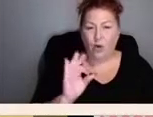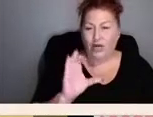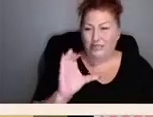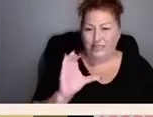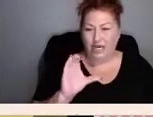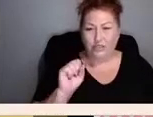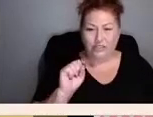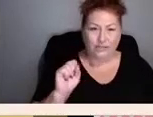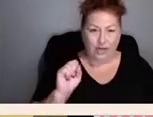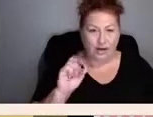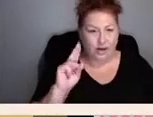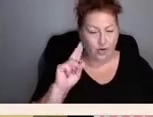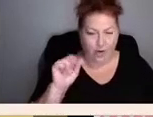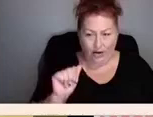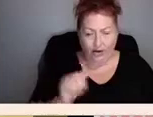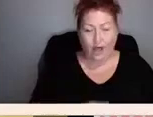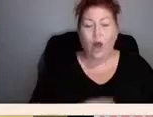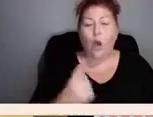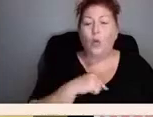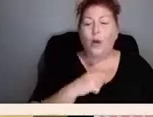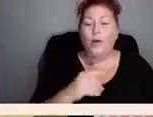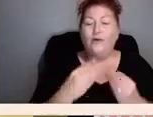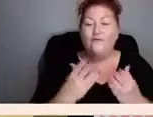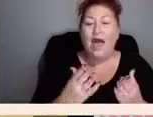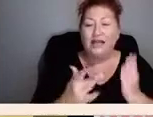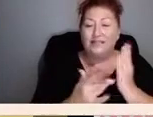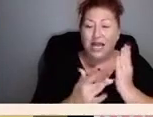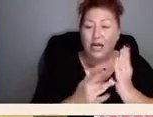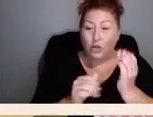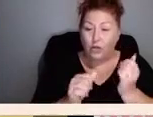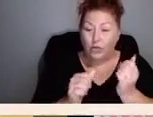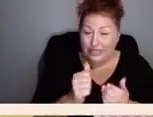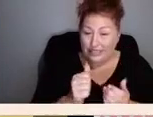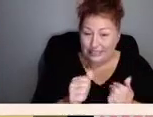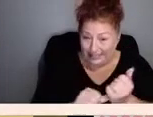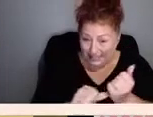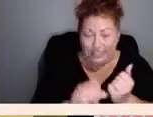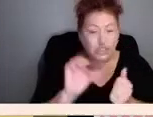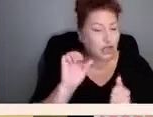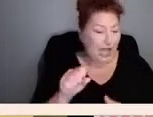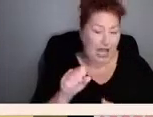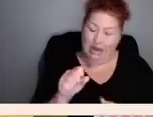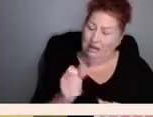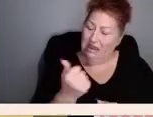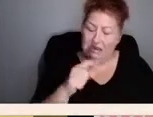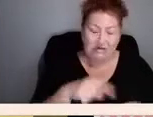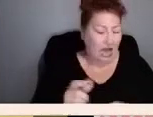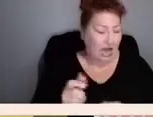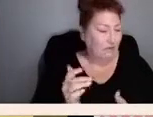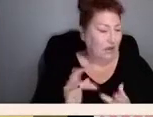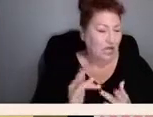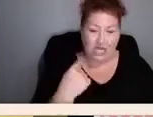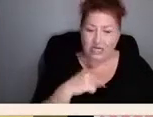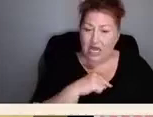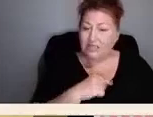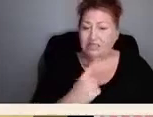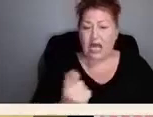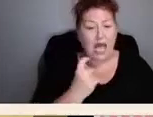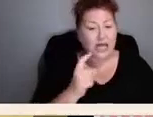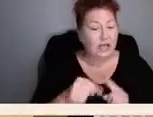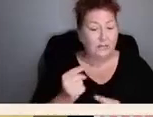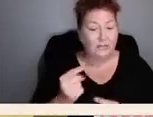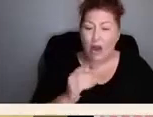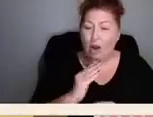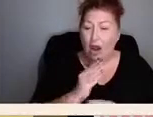Abilities. We provide technical assistance. At any time, you can contact us and ask questions about